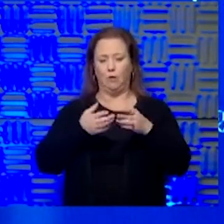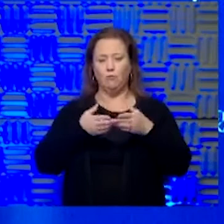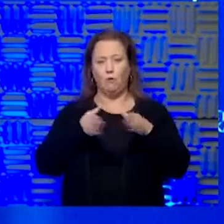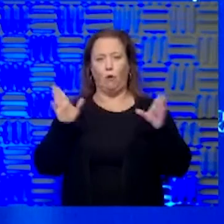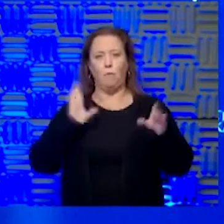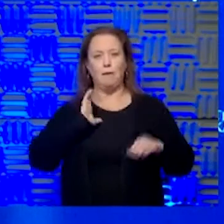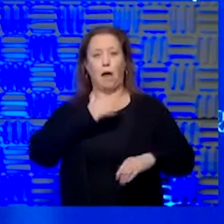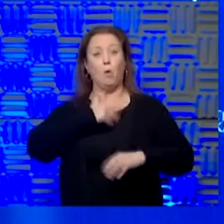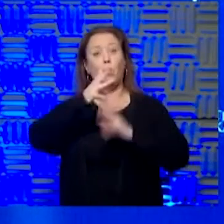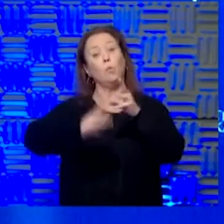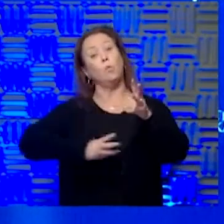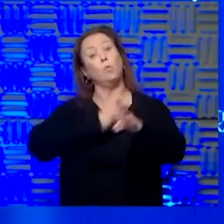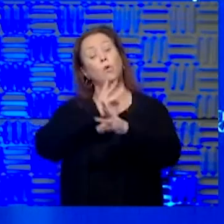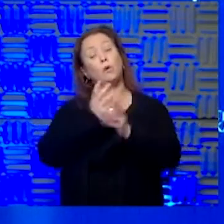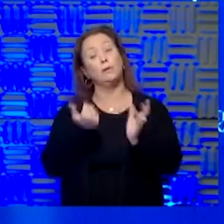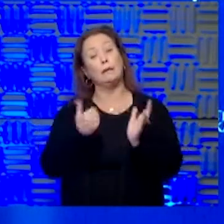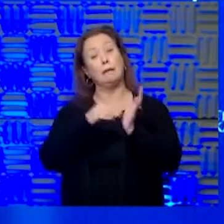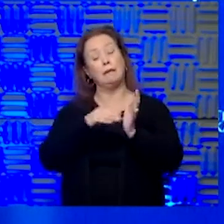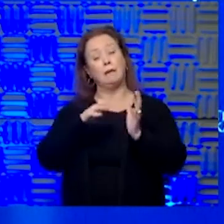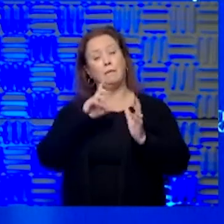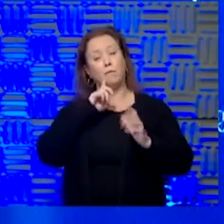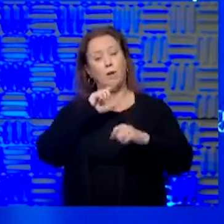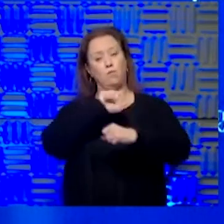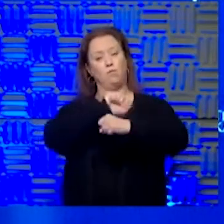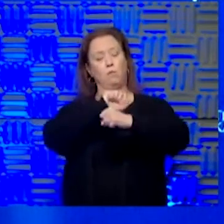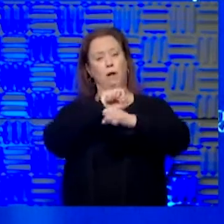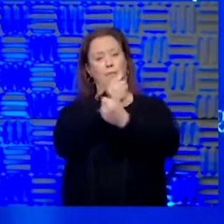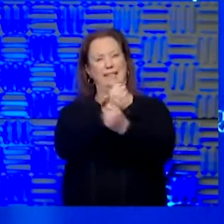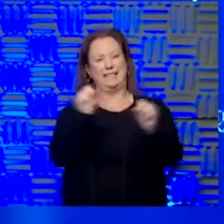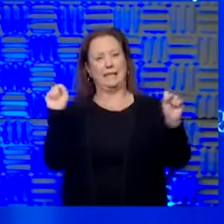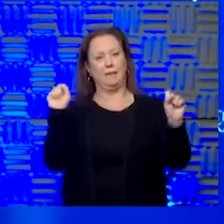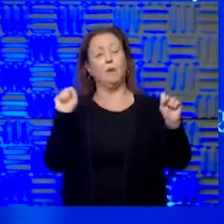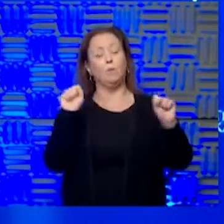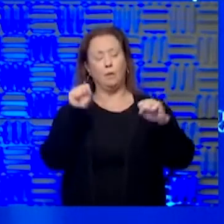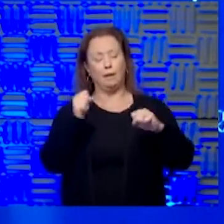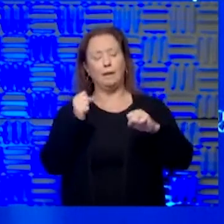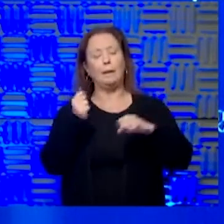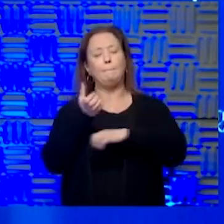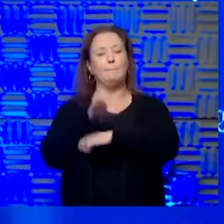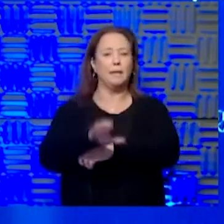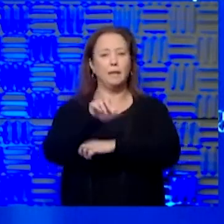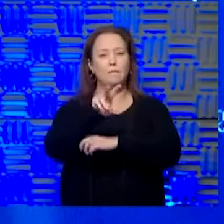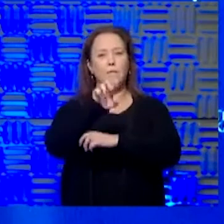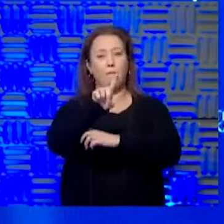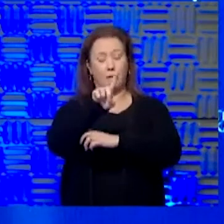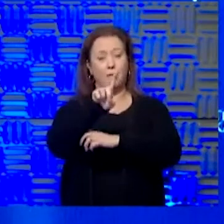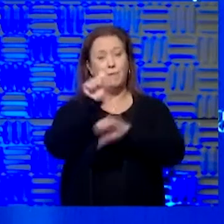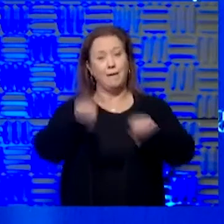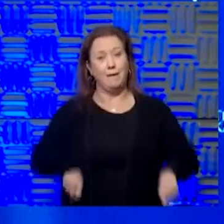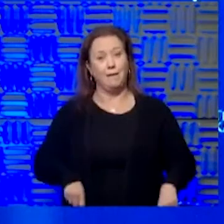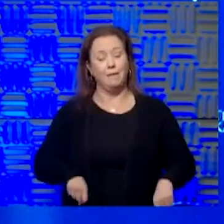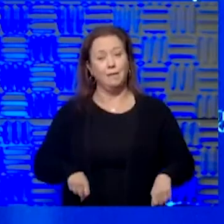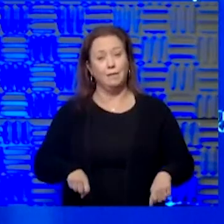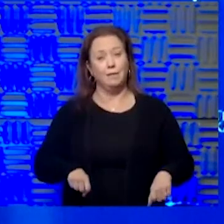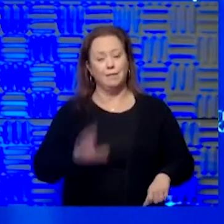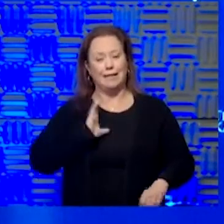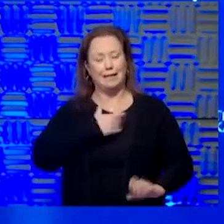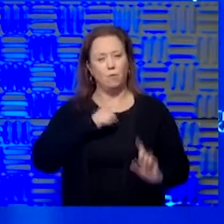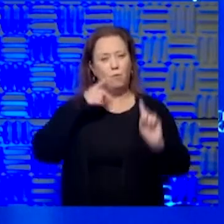this world, if we work to stay safe, we can beat COVID. And that's the job. That's our